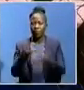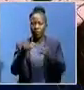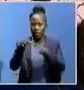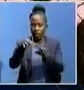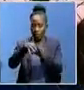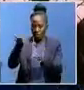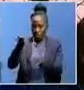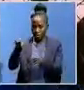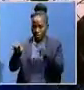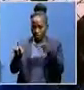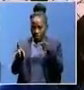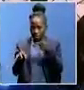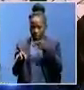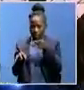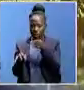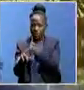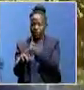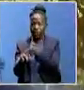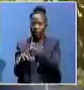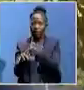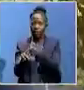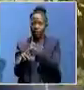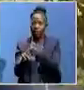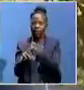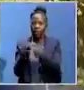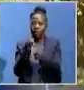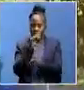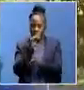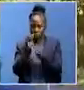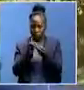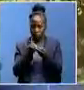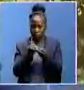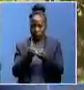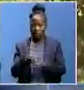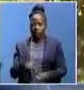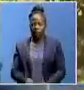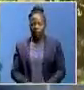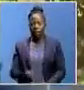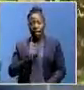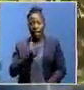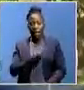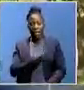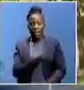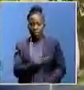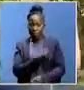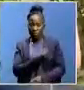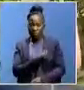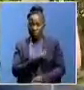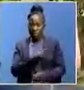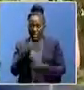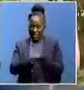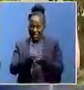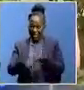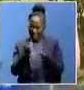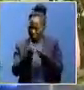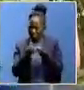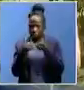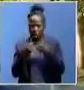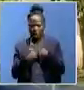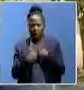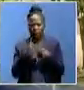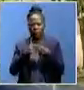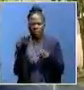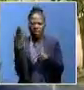Stakeholders have backed the pronouncements. We have every confidence. I think what we were lacking in the mines is simply the